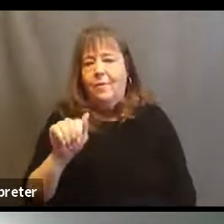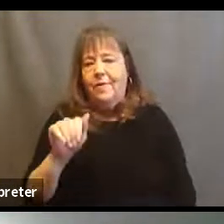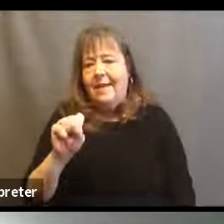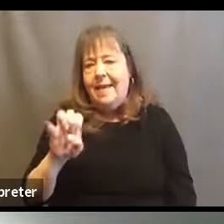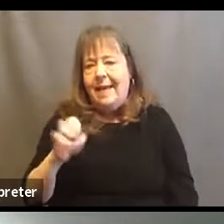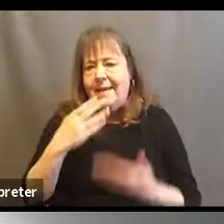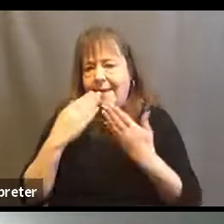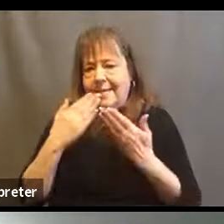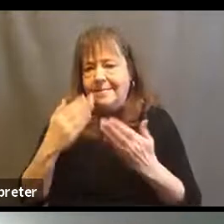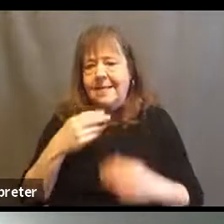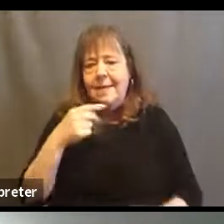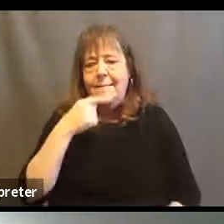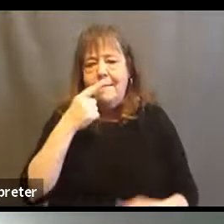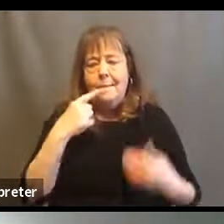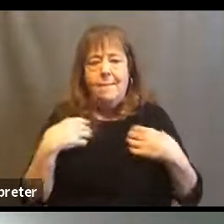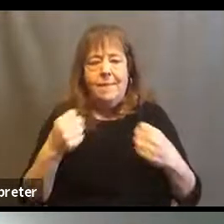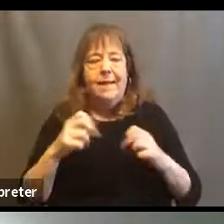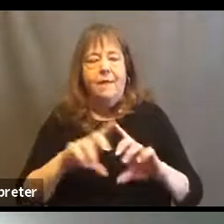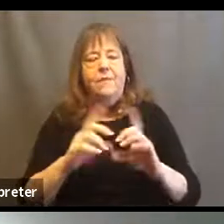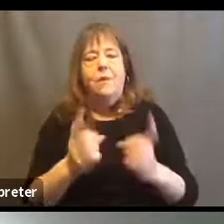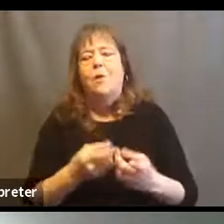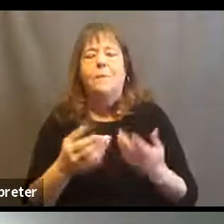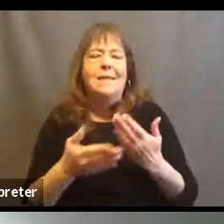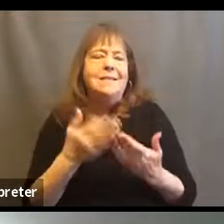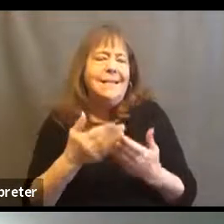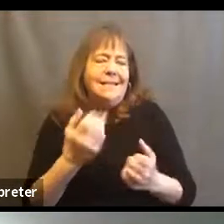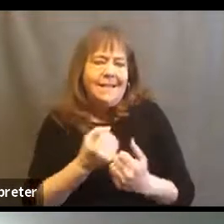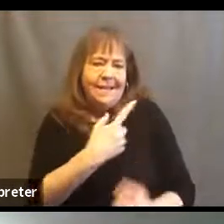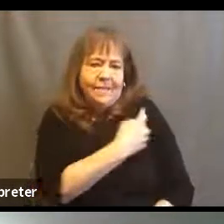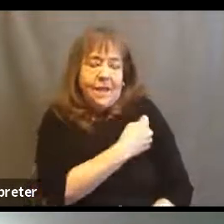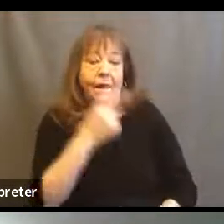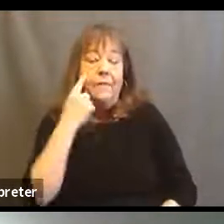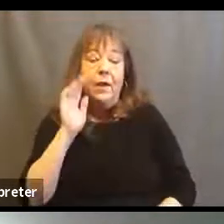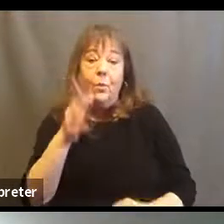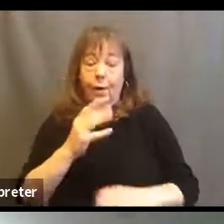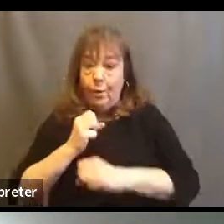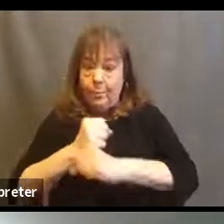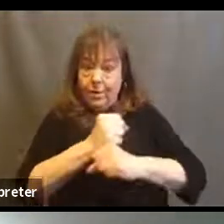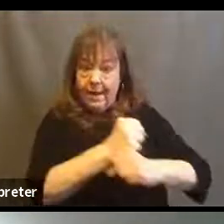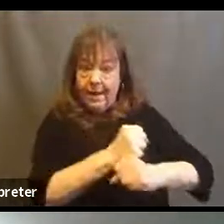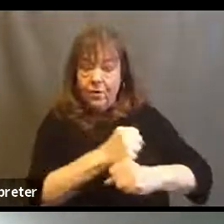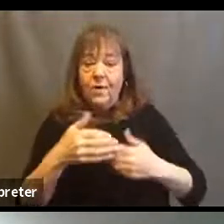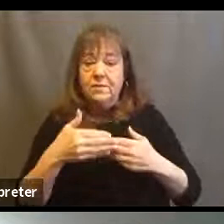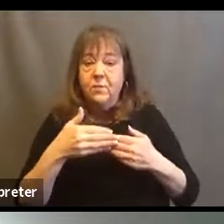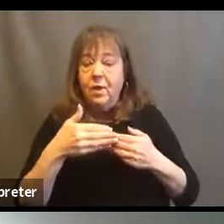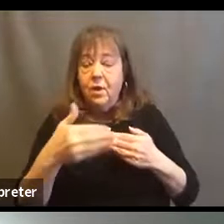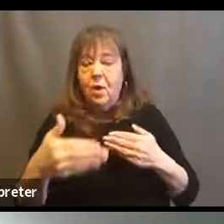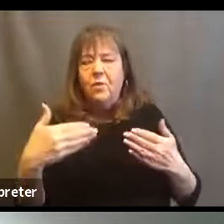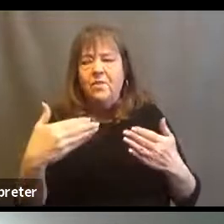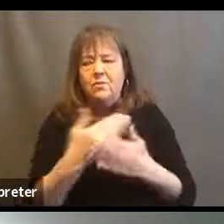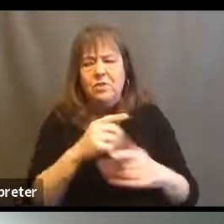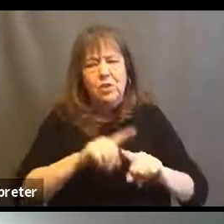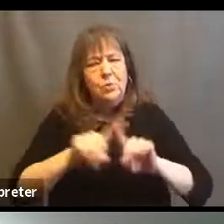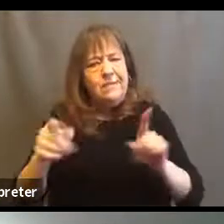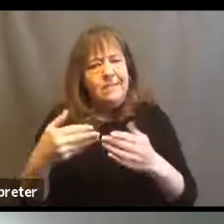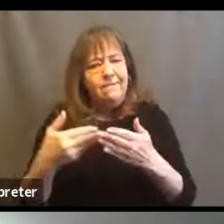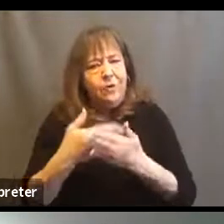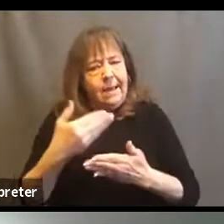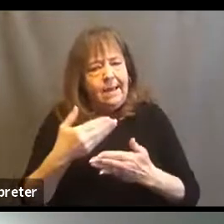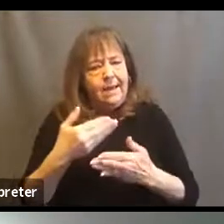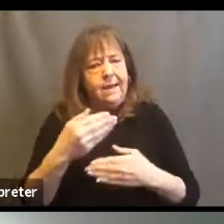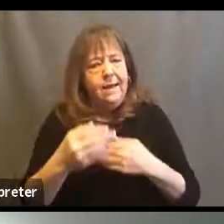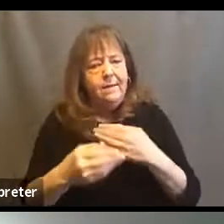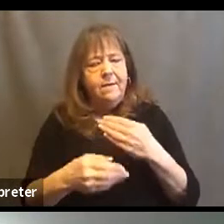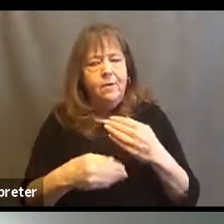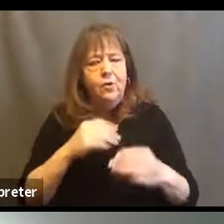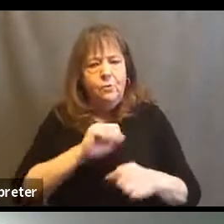Department, and it's easy to get that vaccine. And I think it will offer protection even as we face the threat of these new variants from COVID-19. That's all I have for